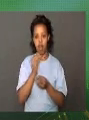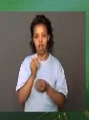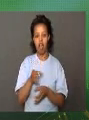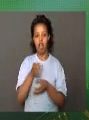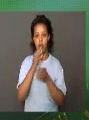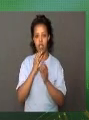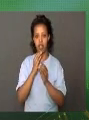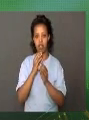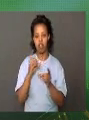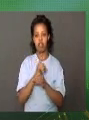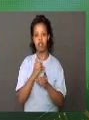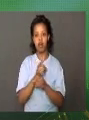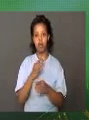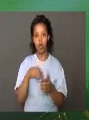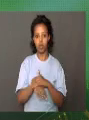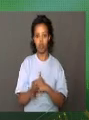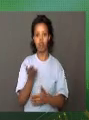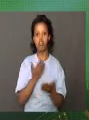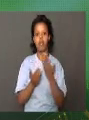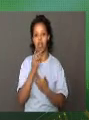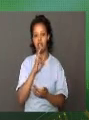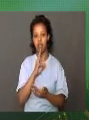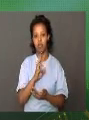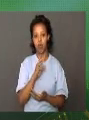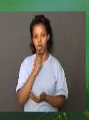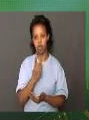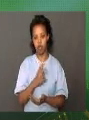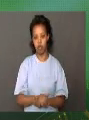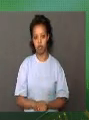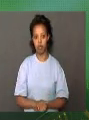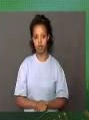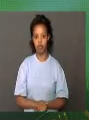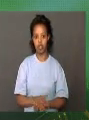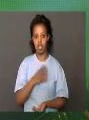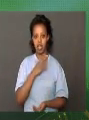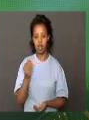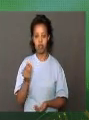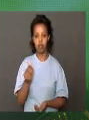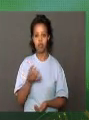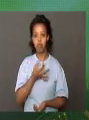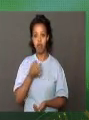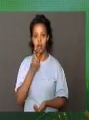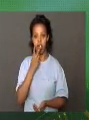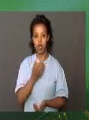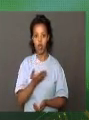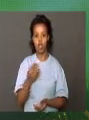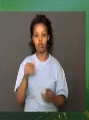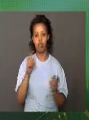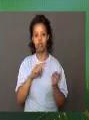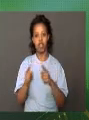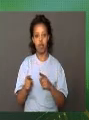of antibiotics. We briefly studied the discovery of